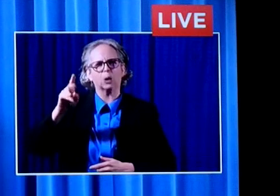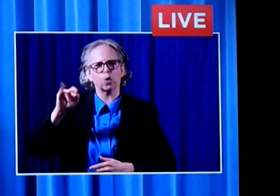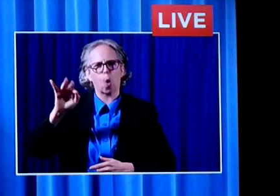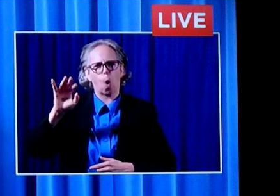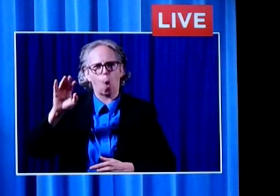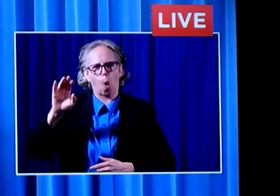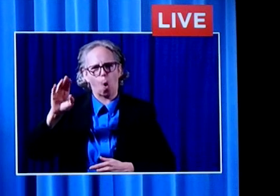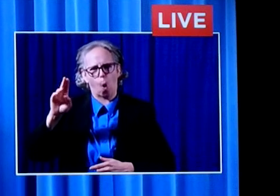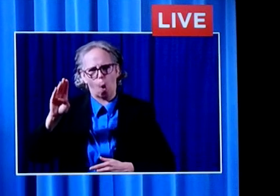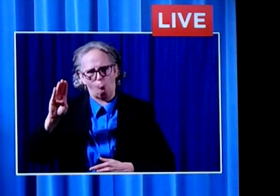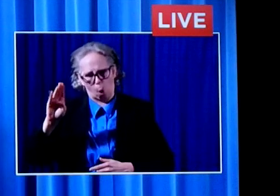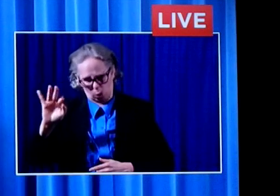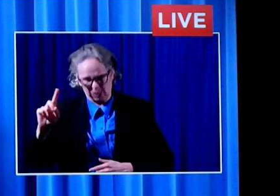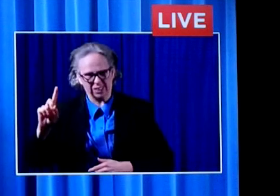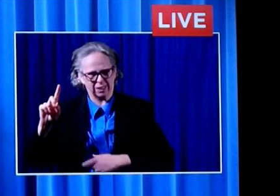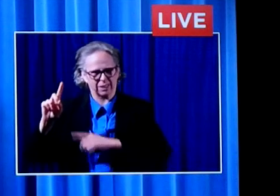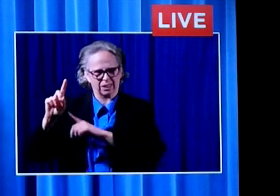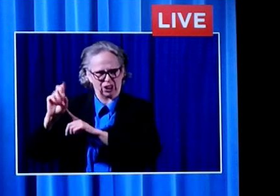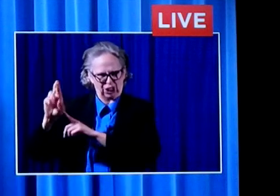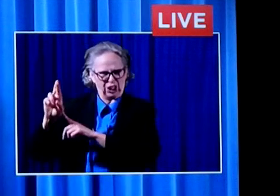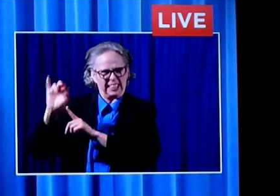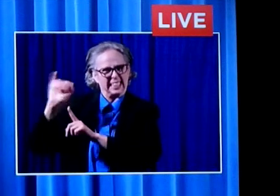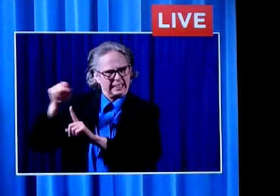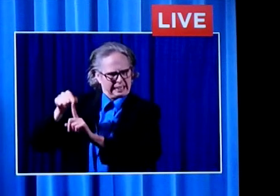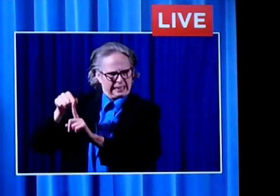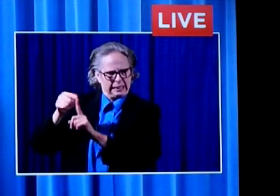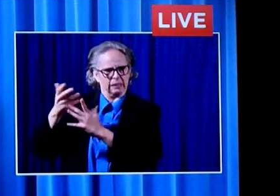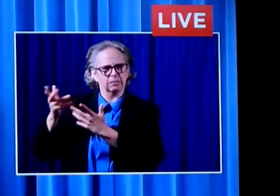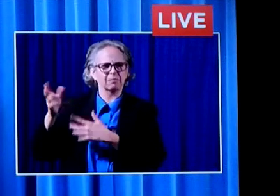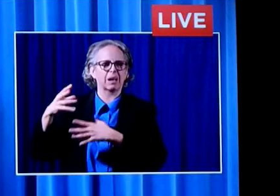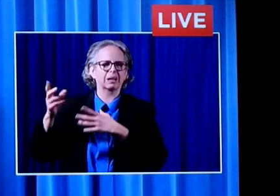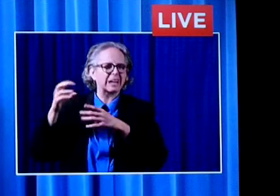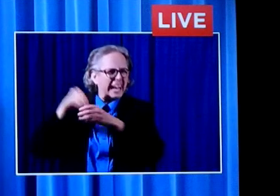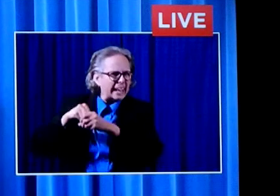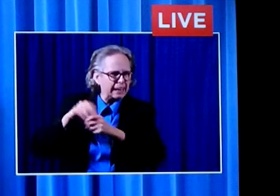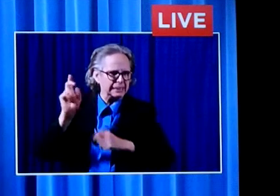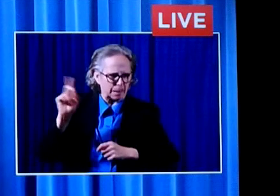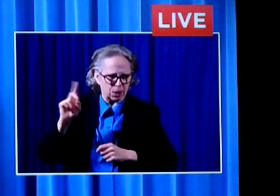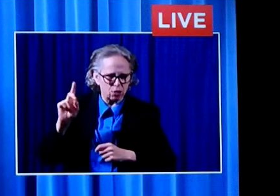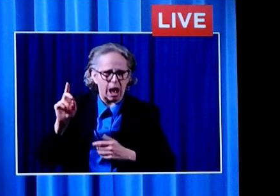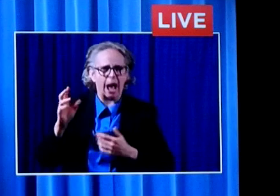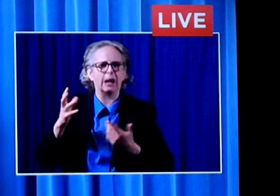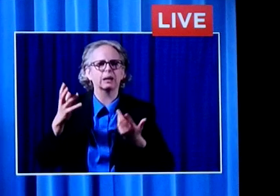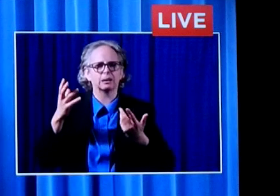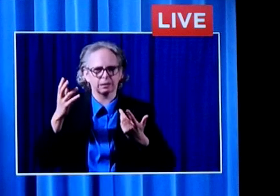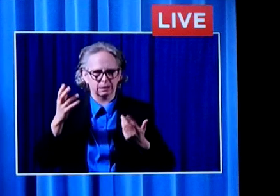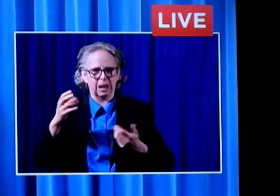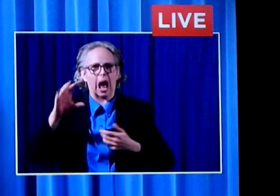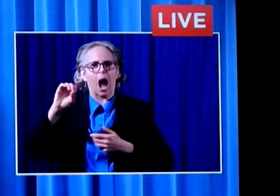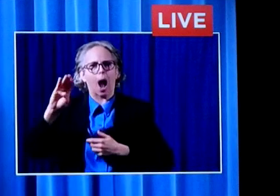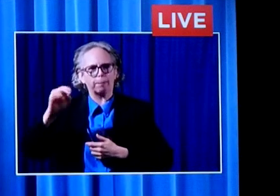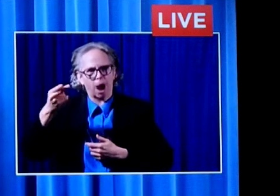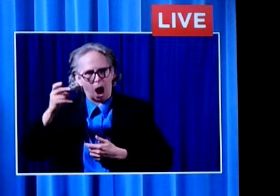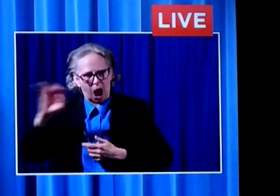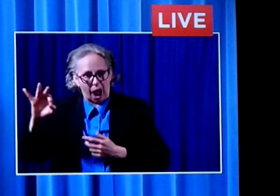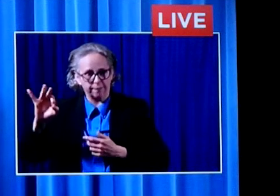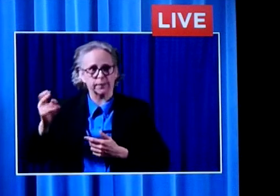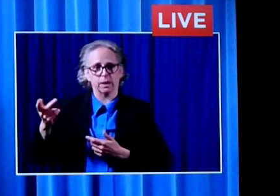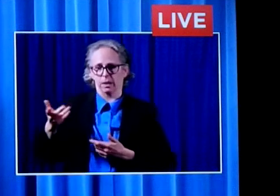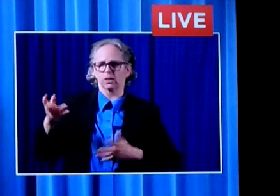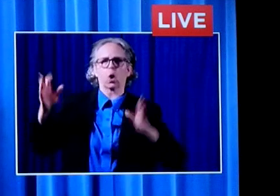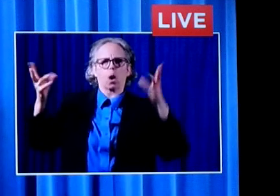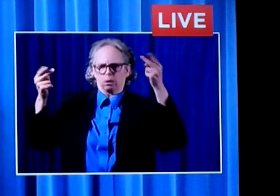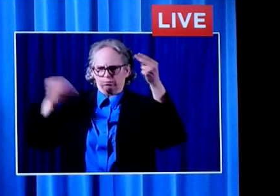as well as Democrat leaders Yuko and Sykes. All 5 of us have looked at